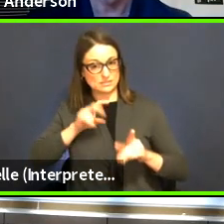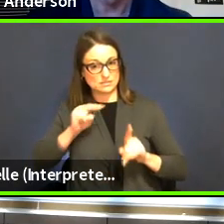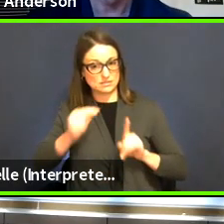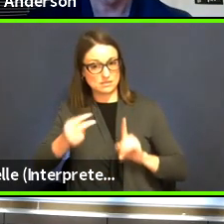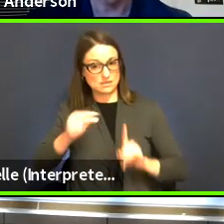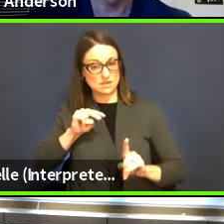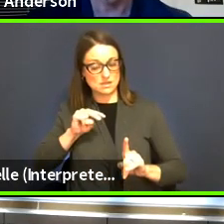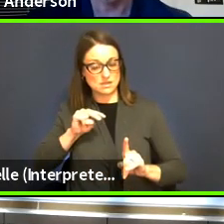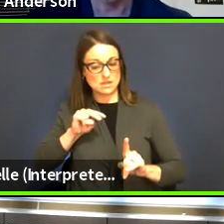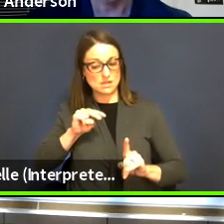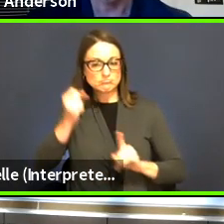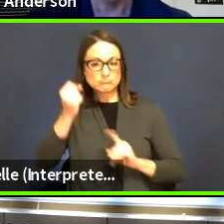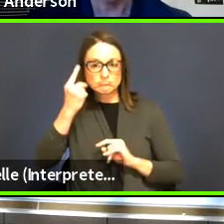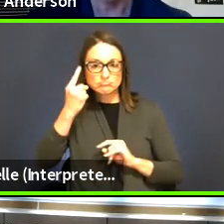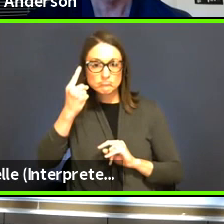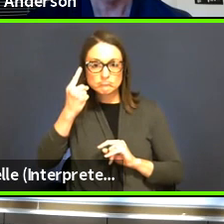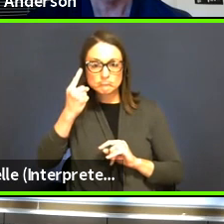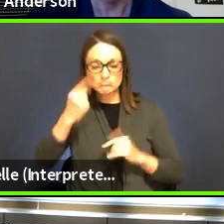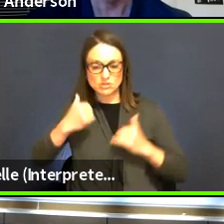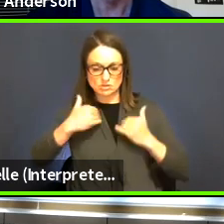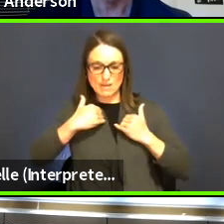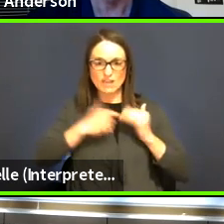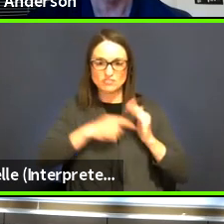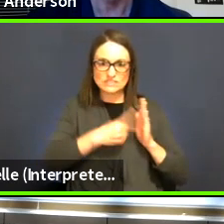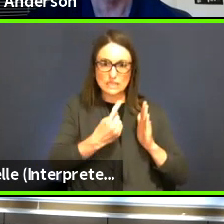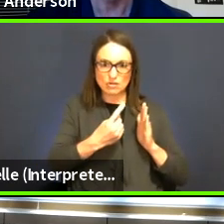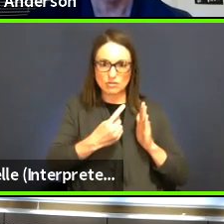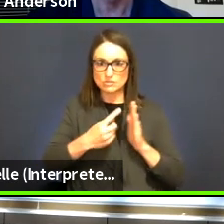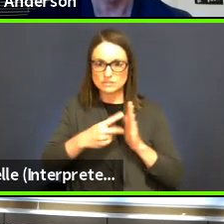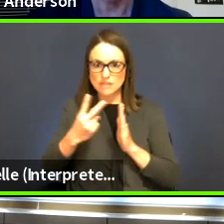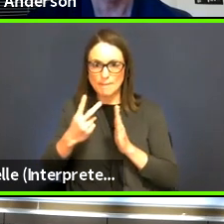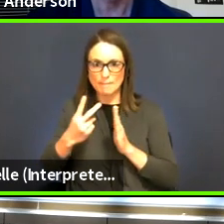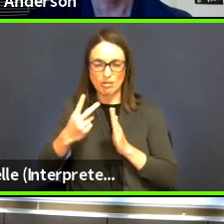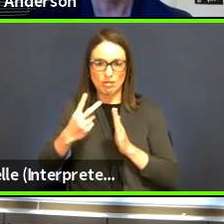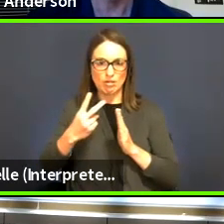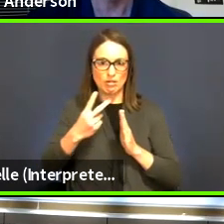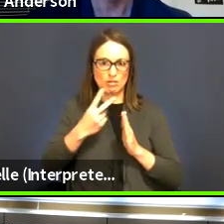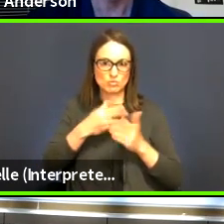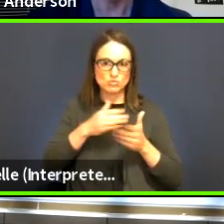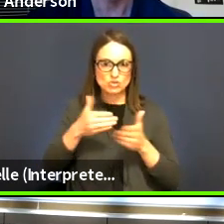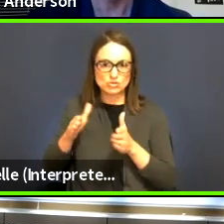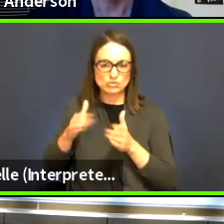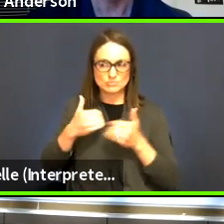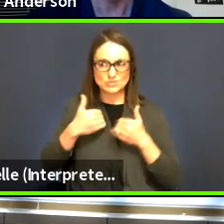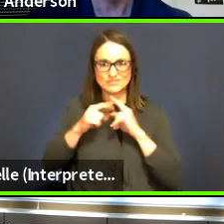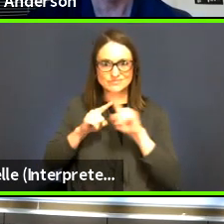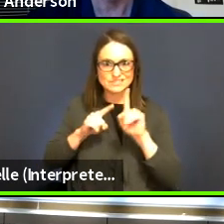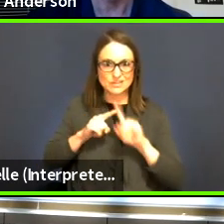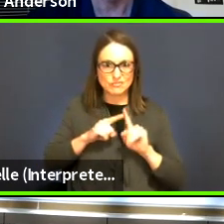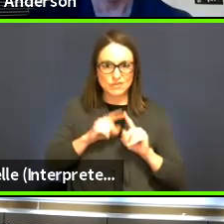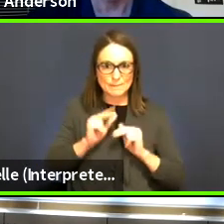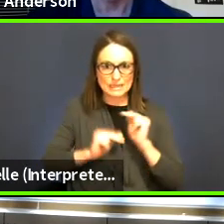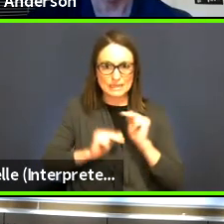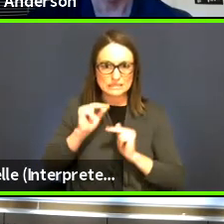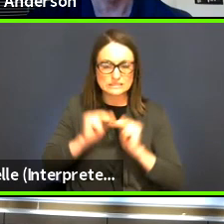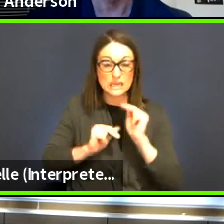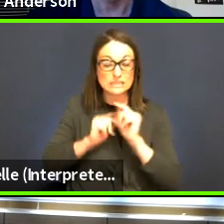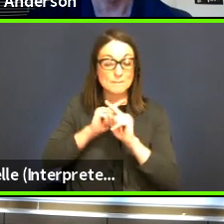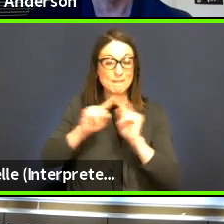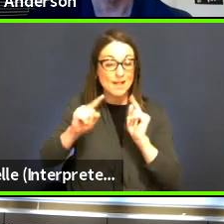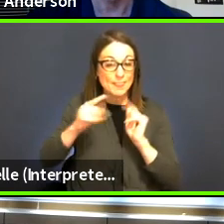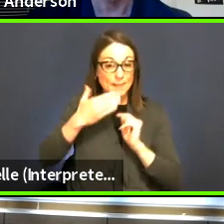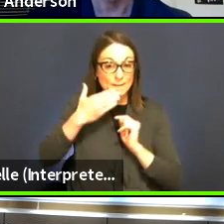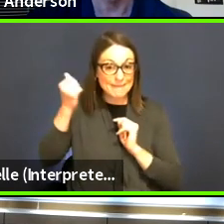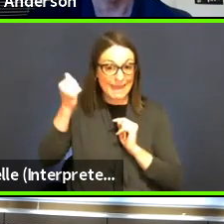get you got singles and doubles and different buildings. The best bang for the buck as far